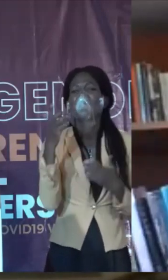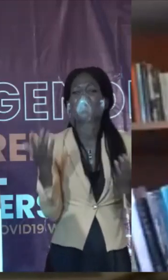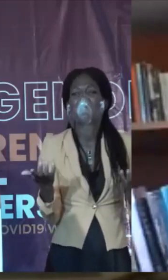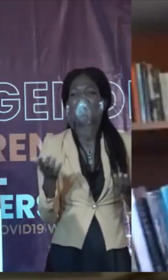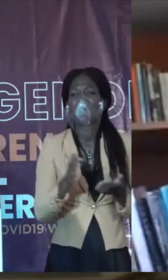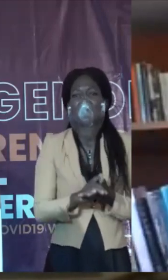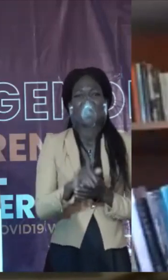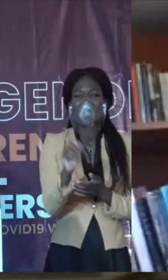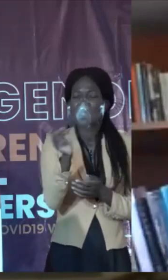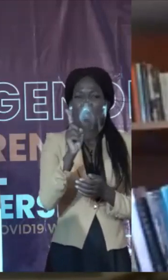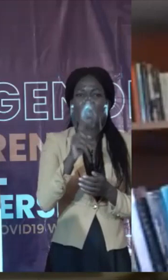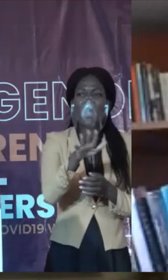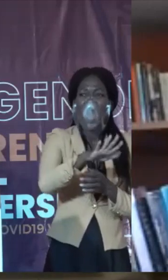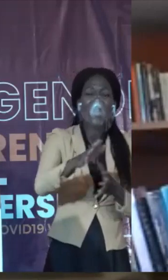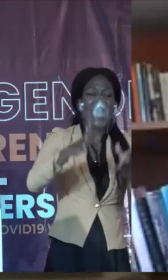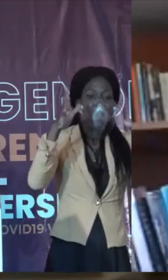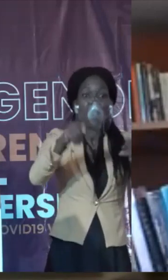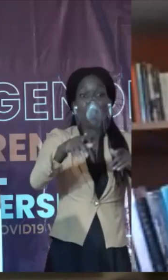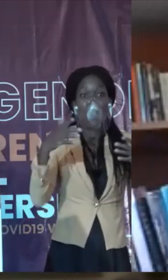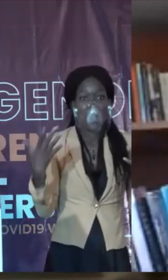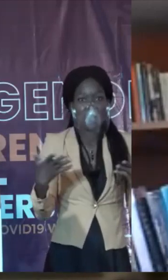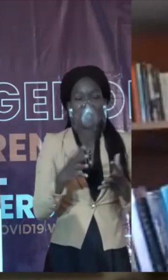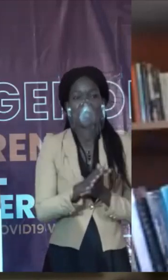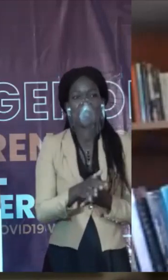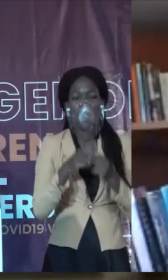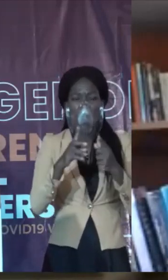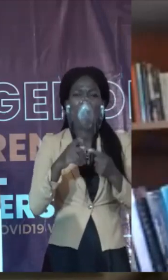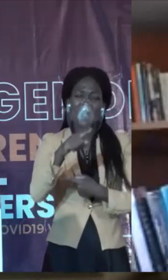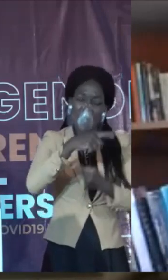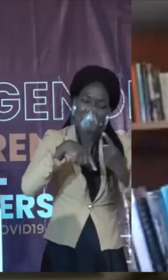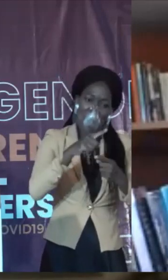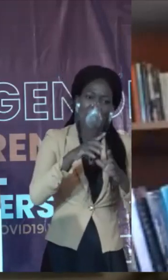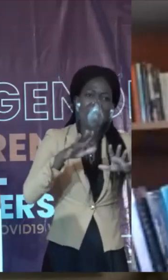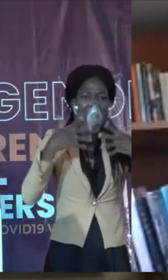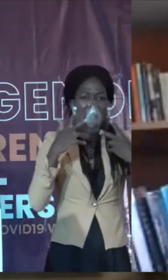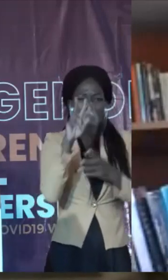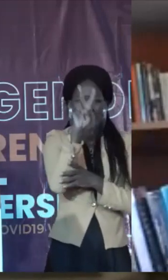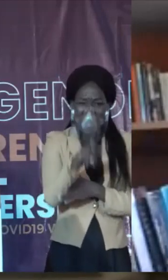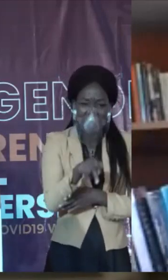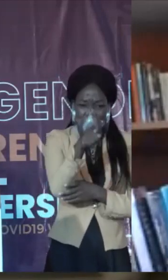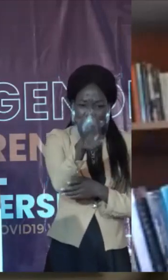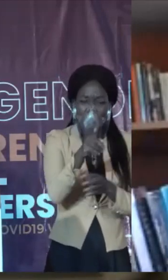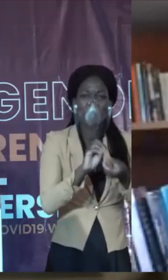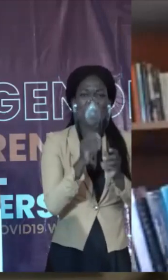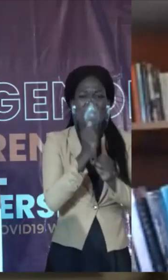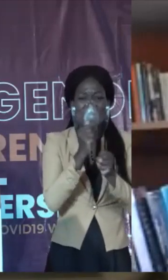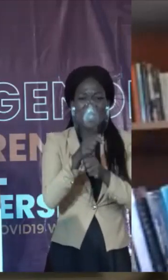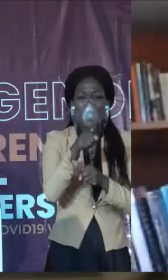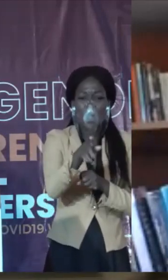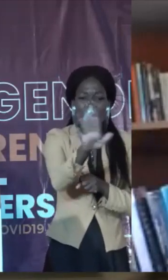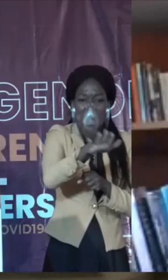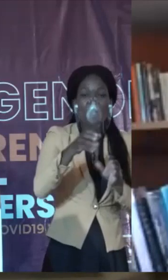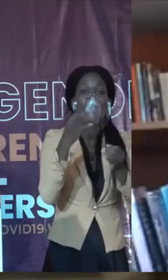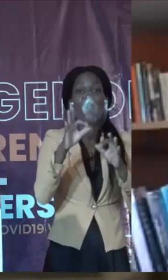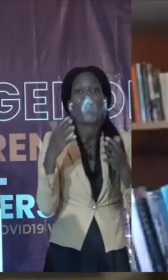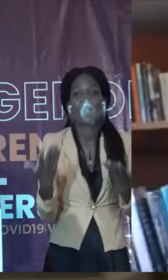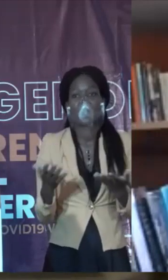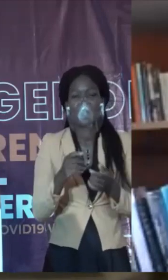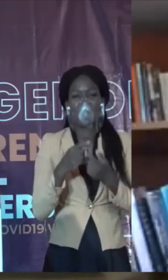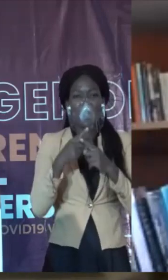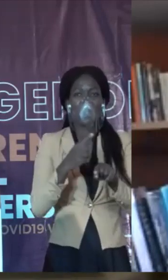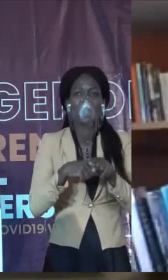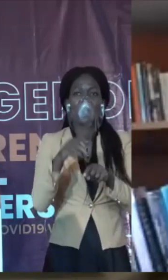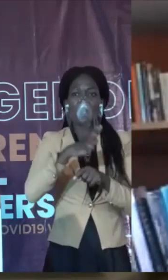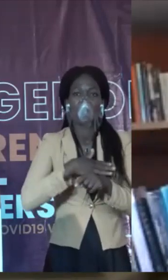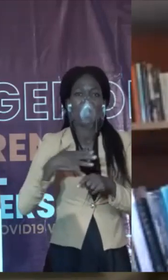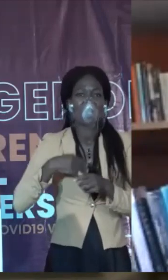and the quantity of land, it's about the entrepreneurial attitude towards what you use the piece of land for. But women are always